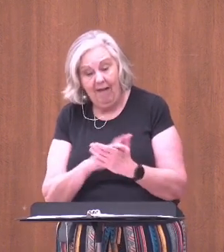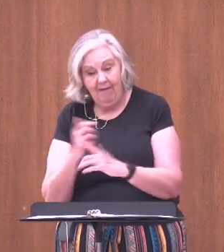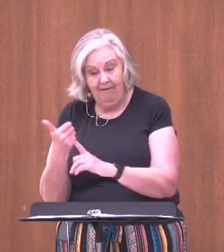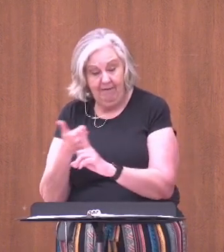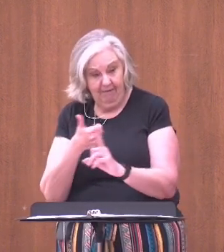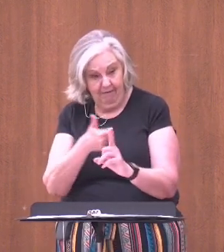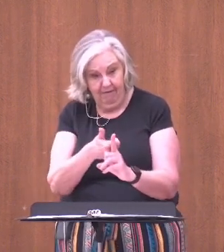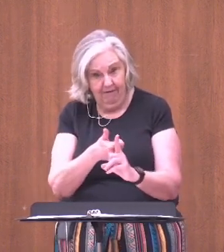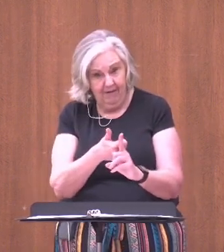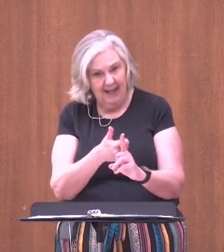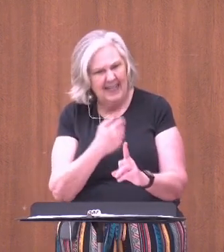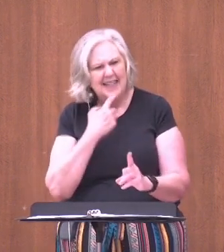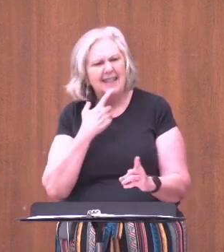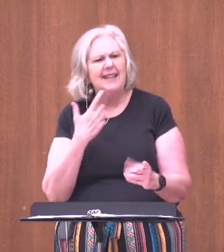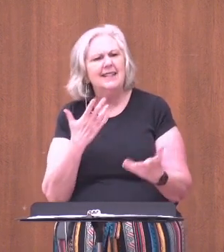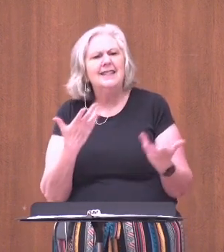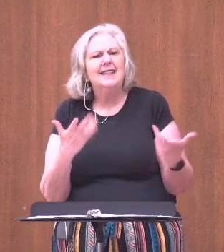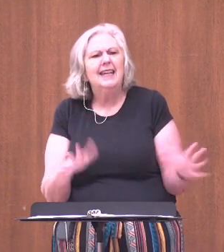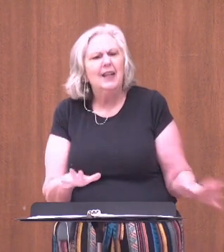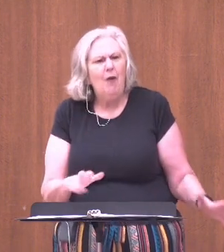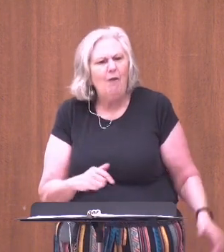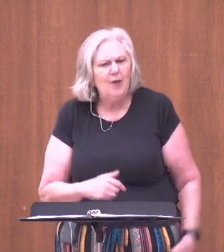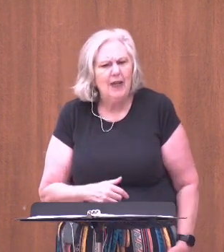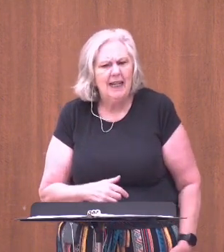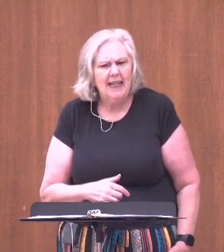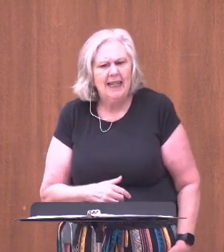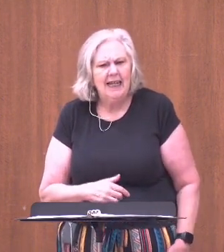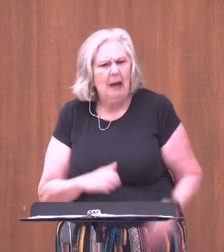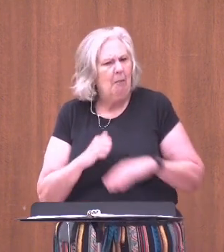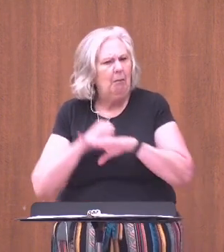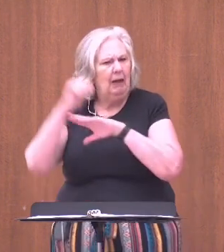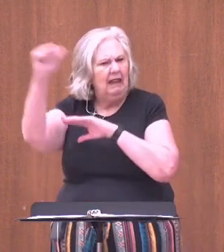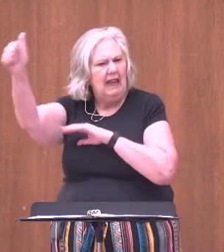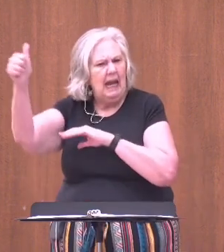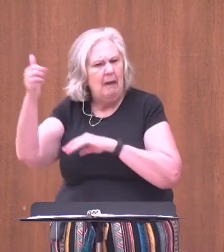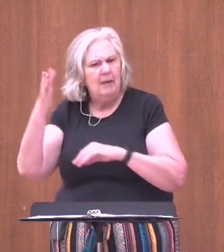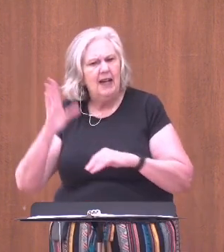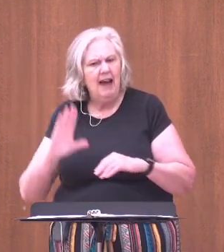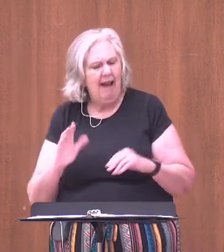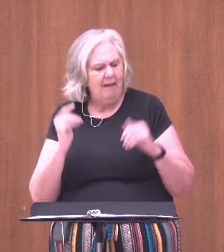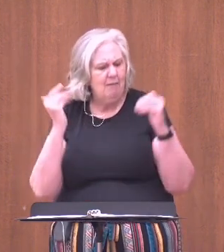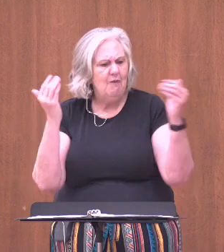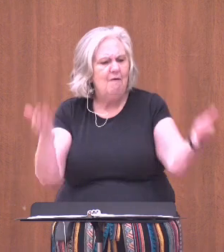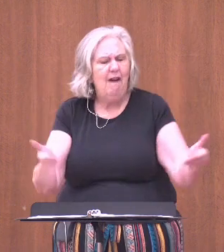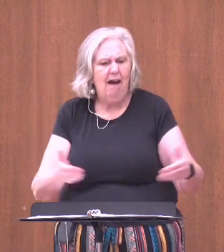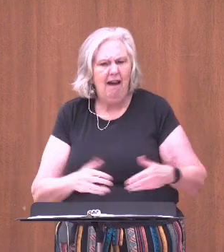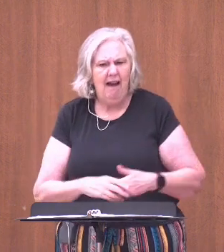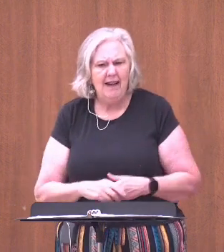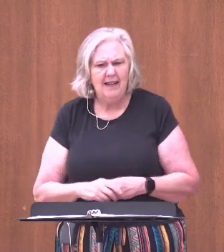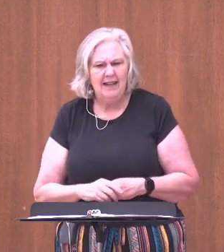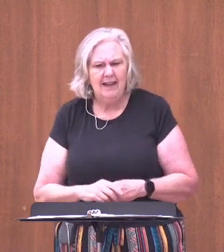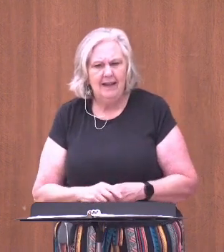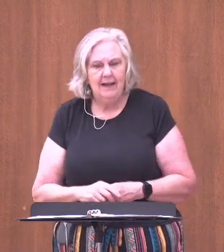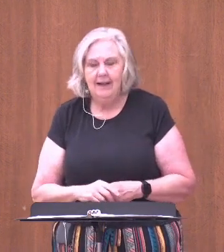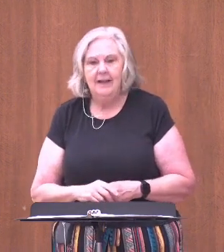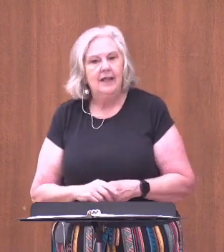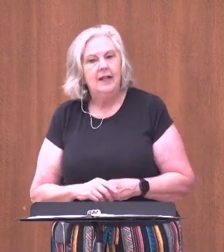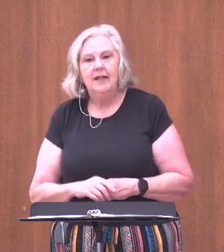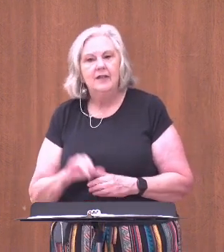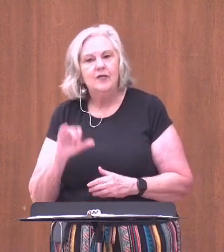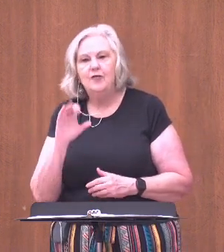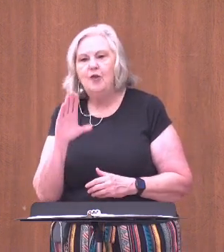reading, says, "Get over it, Job. Just blame God and move on." But